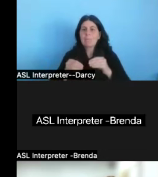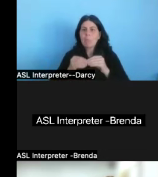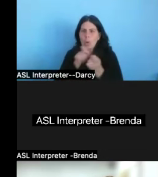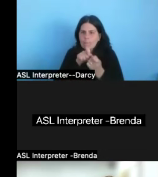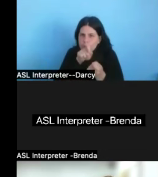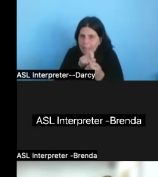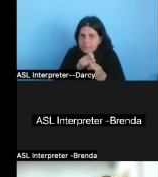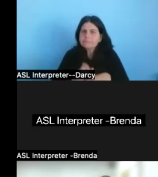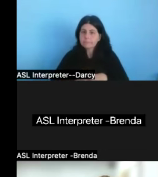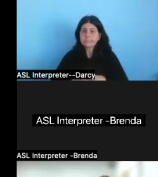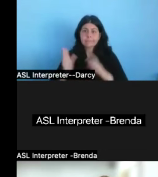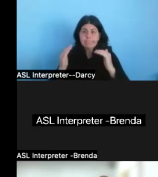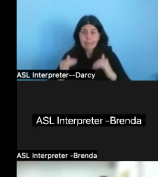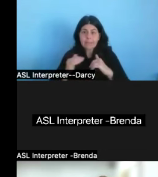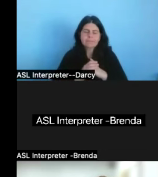So next, please.